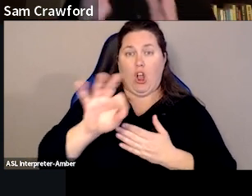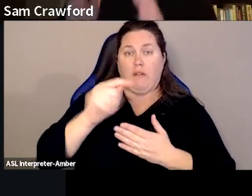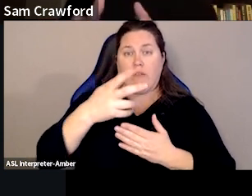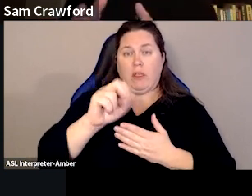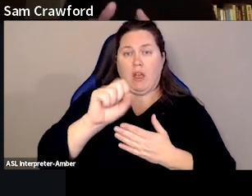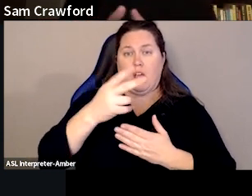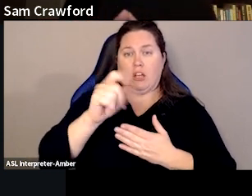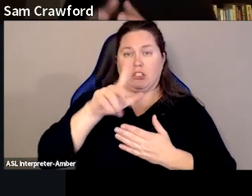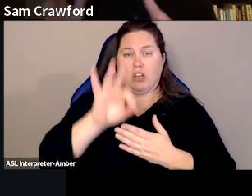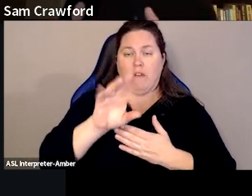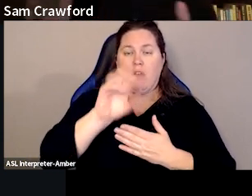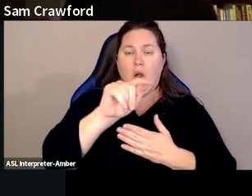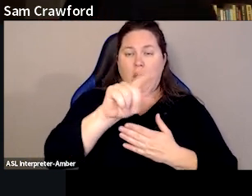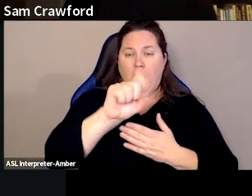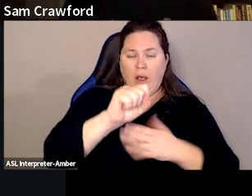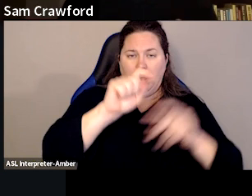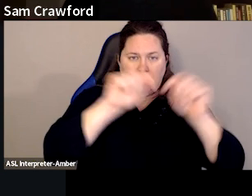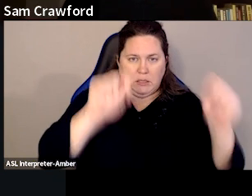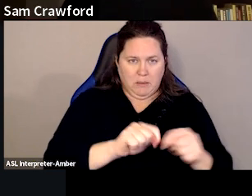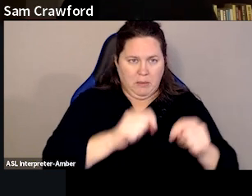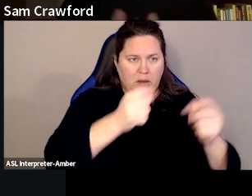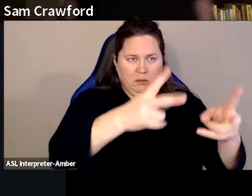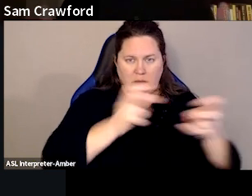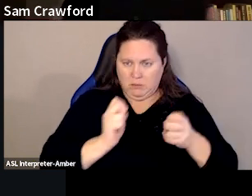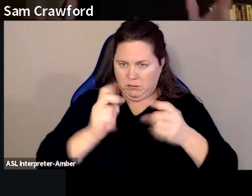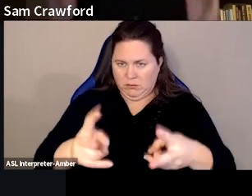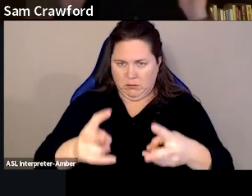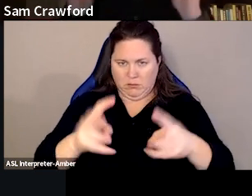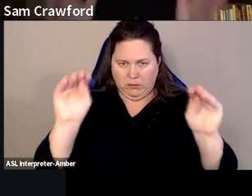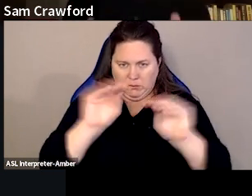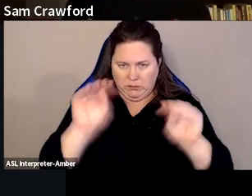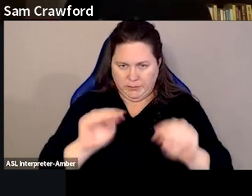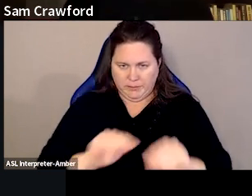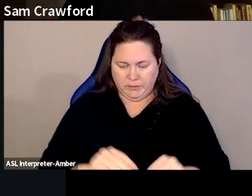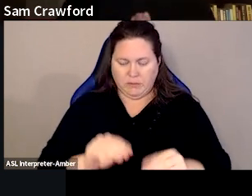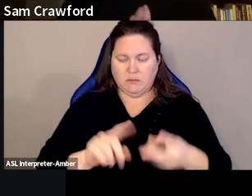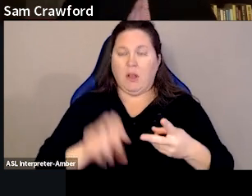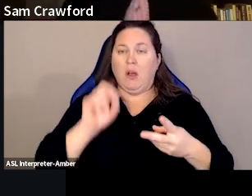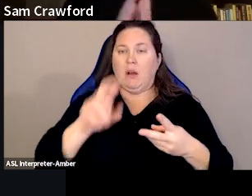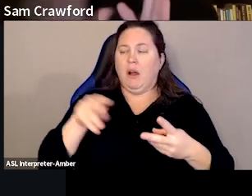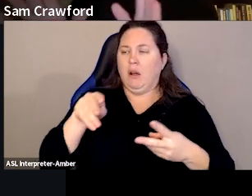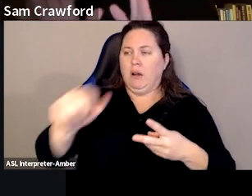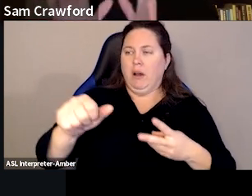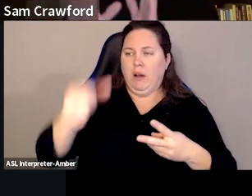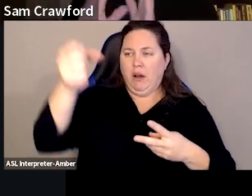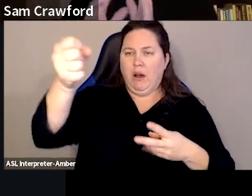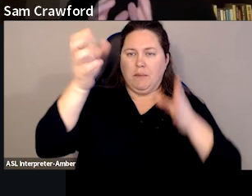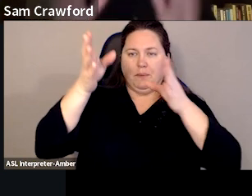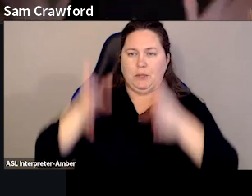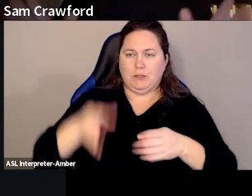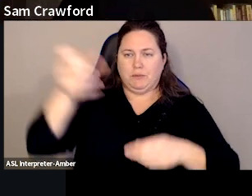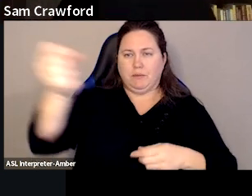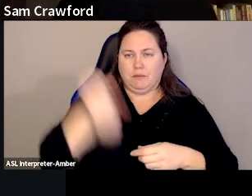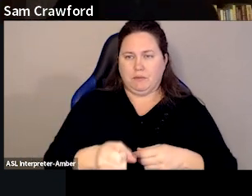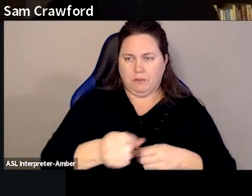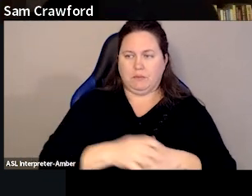in, put your text in, and change maybe the colors and the fonts, or you pay a developer and say, okay, go away and